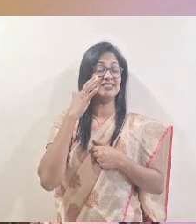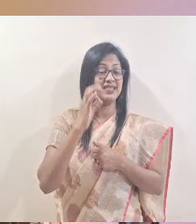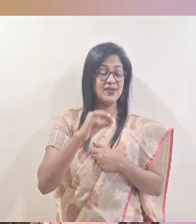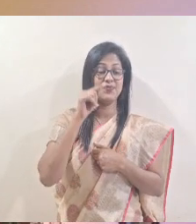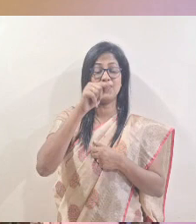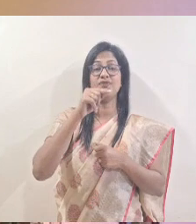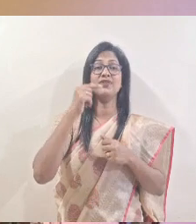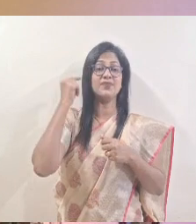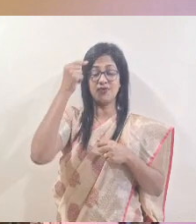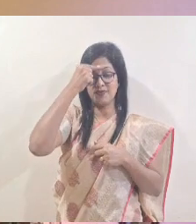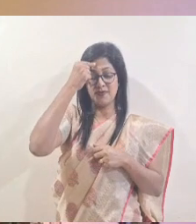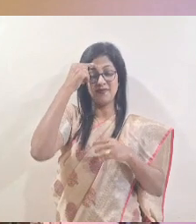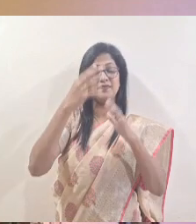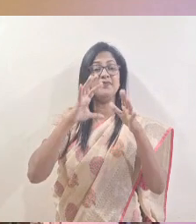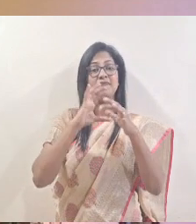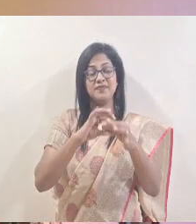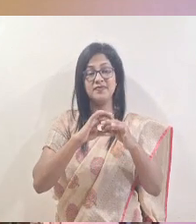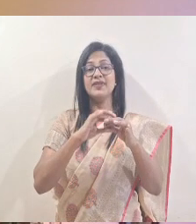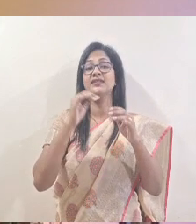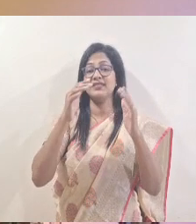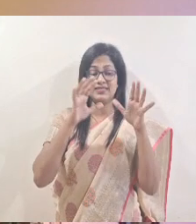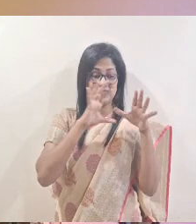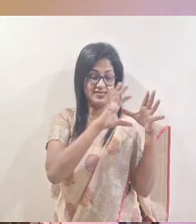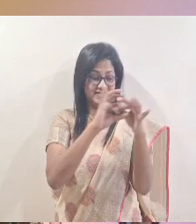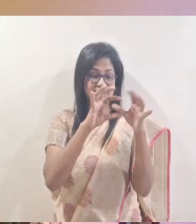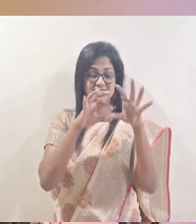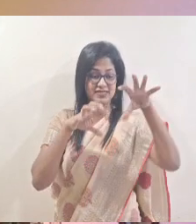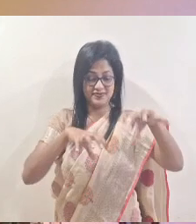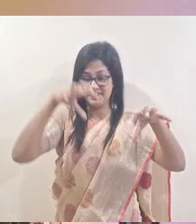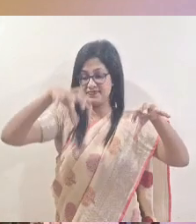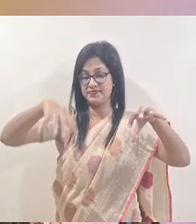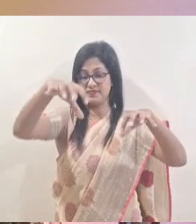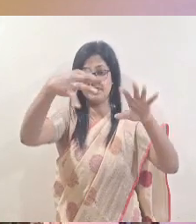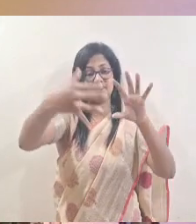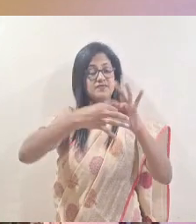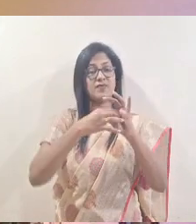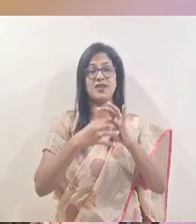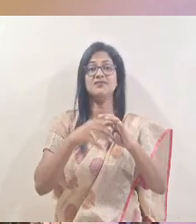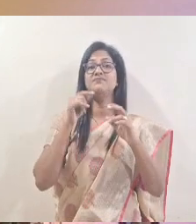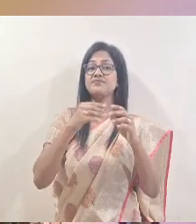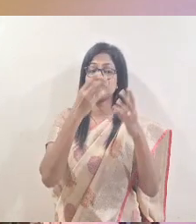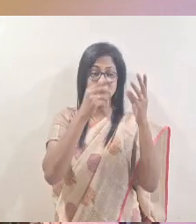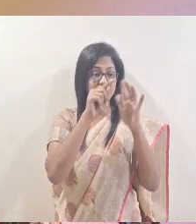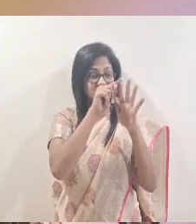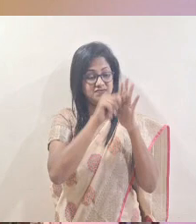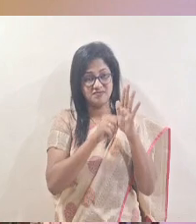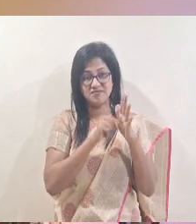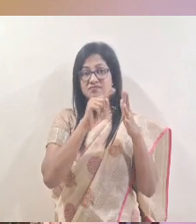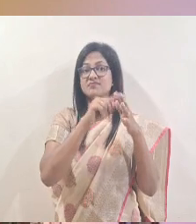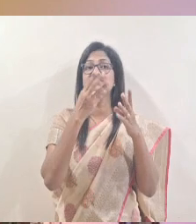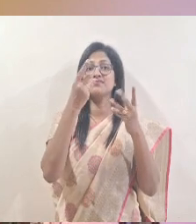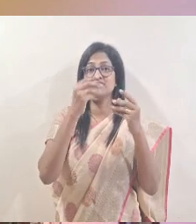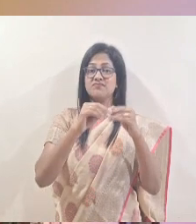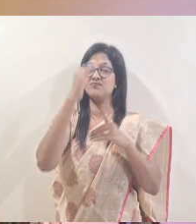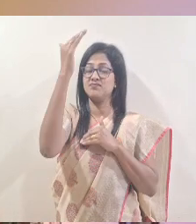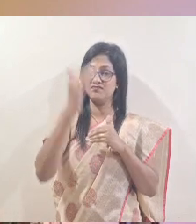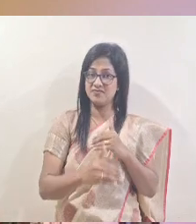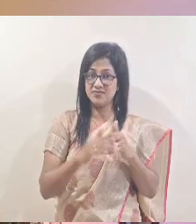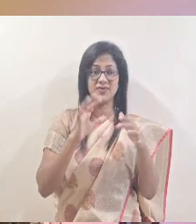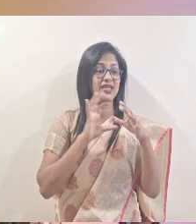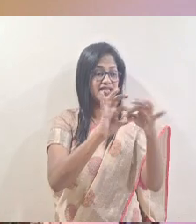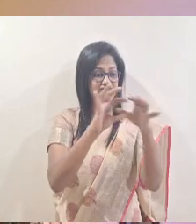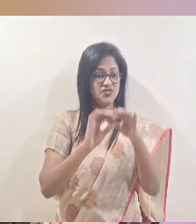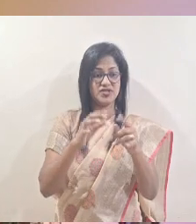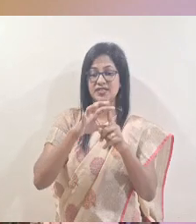issues lies in the connection between these terminals. As you can see, most of all the parameters scores least when it comes to the